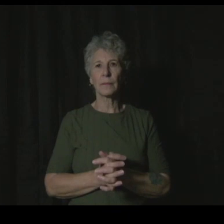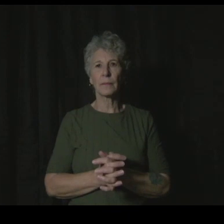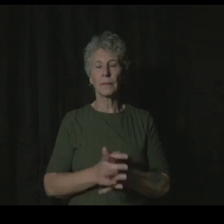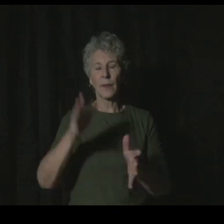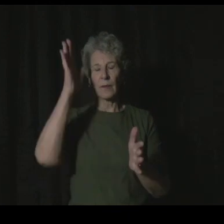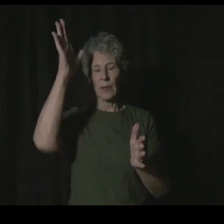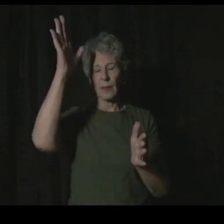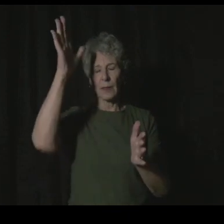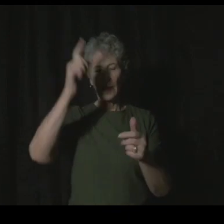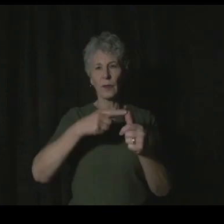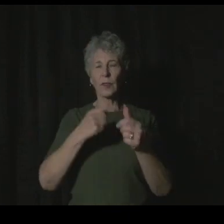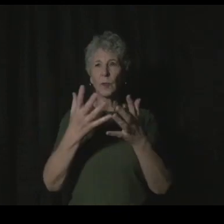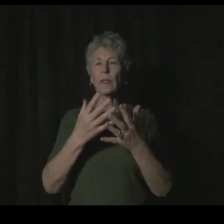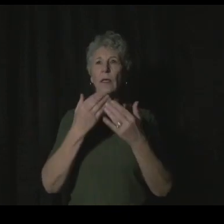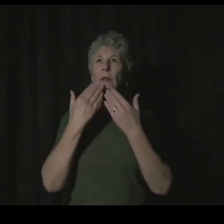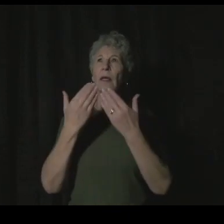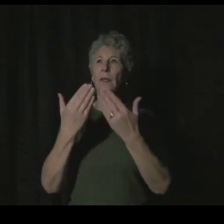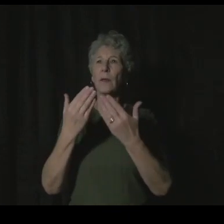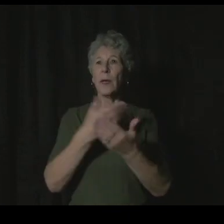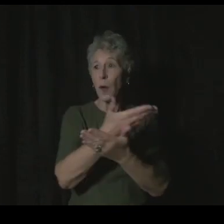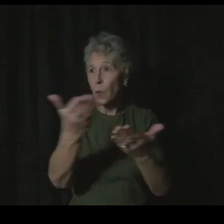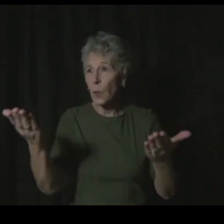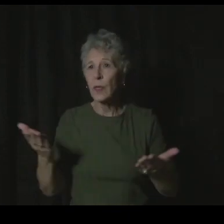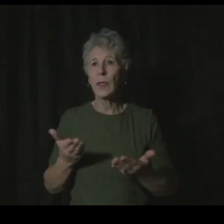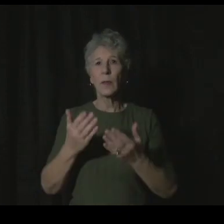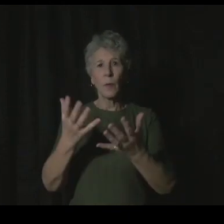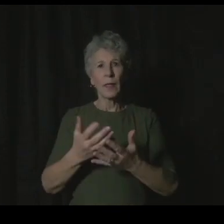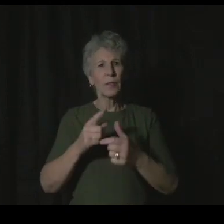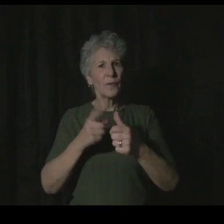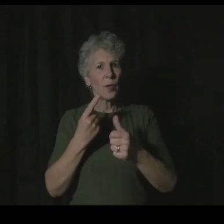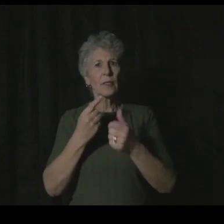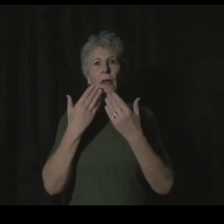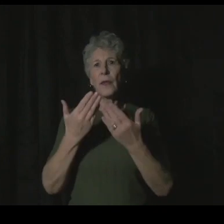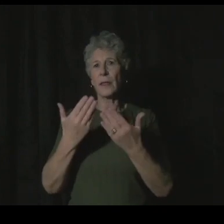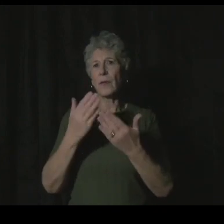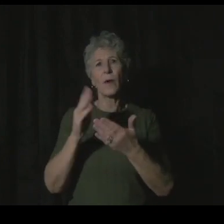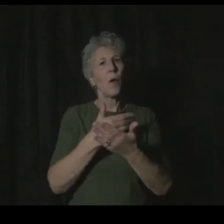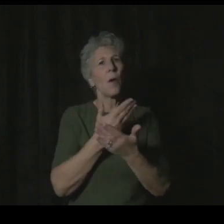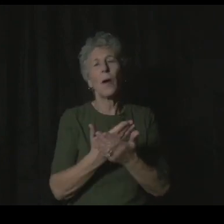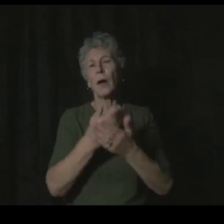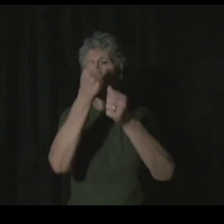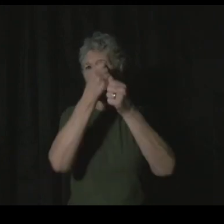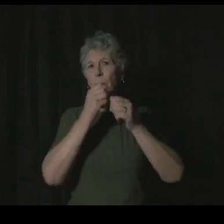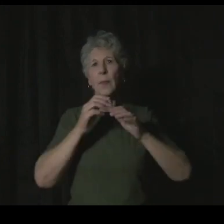Father, I first want to thank you. We want to first thank you for all the blessings